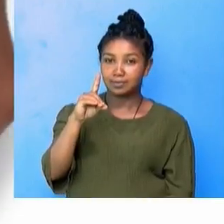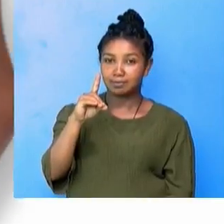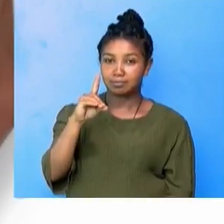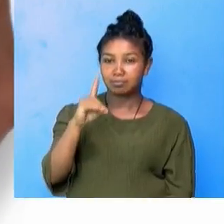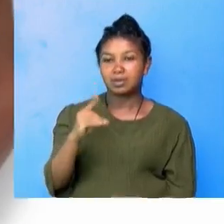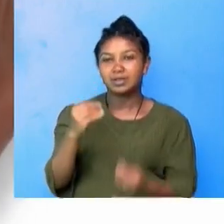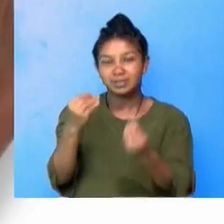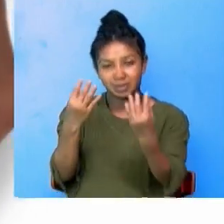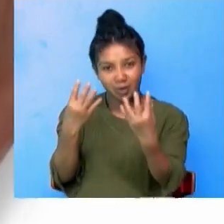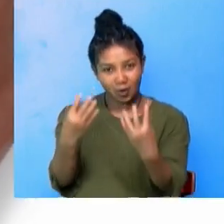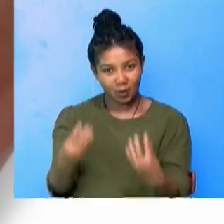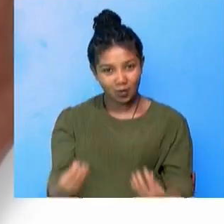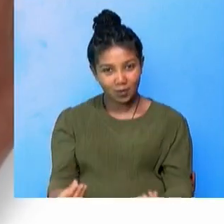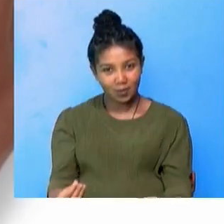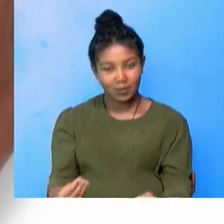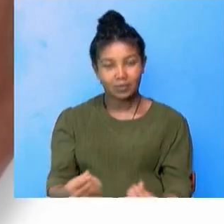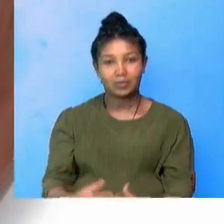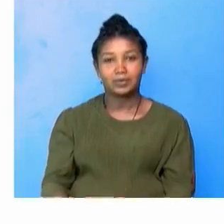slow,